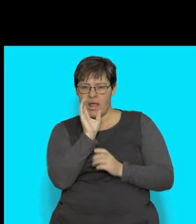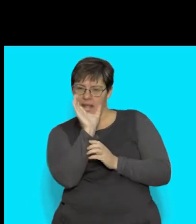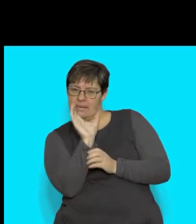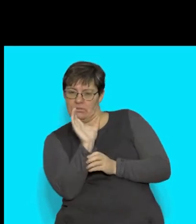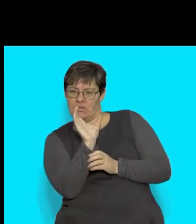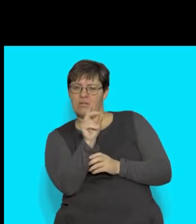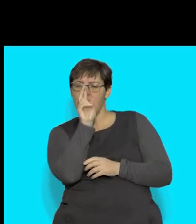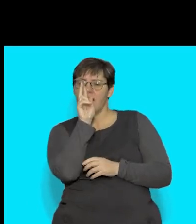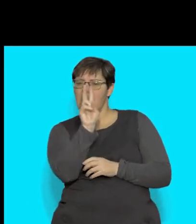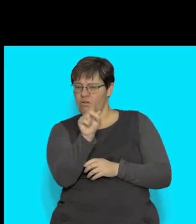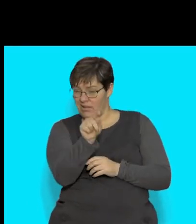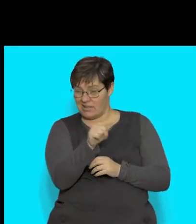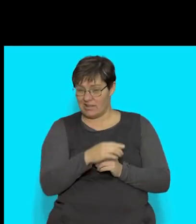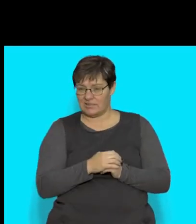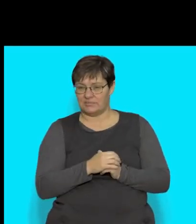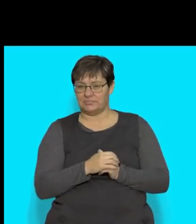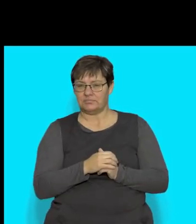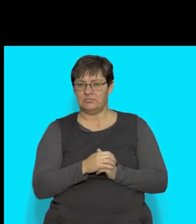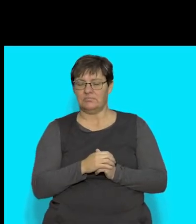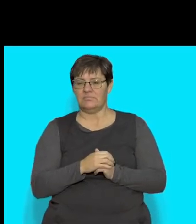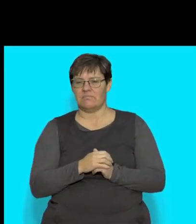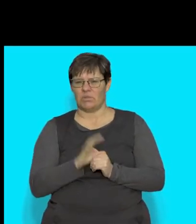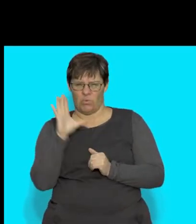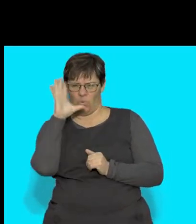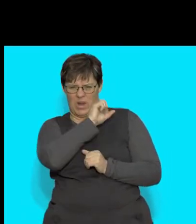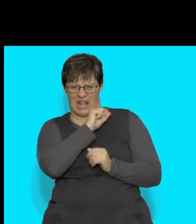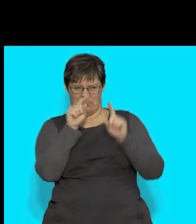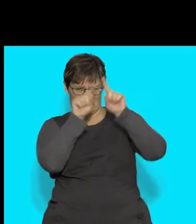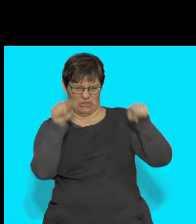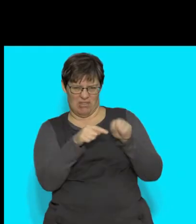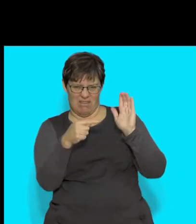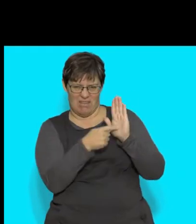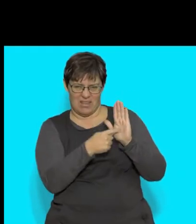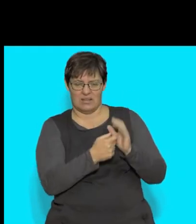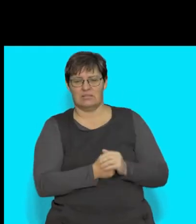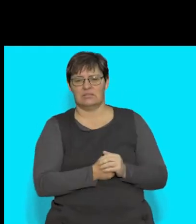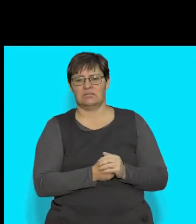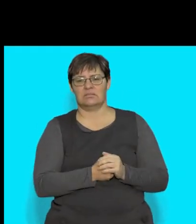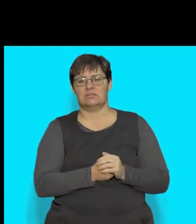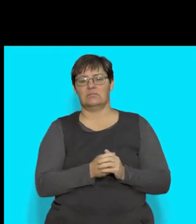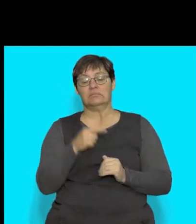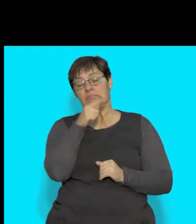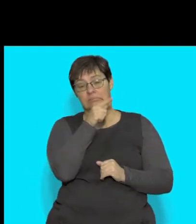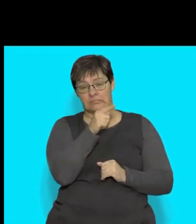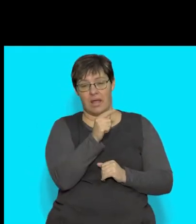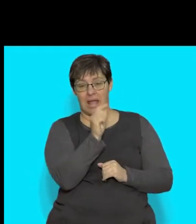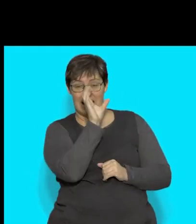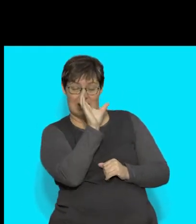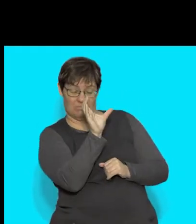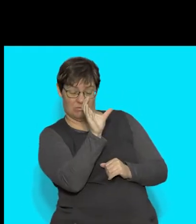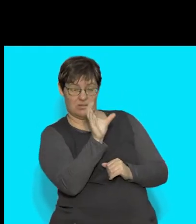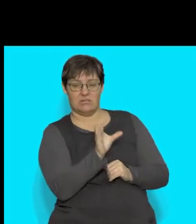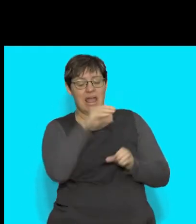at the Bowman's capsule, I want you to have a look at this, all right, really weird diagram over here. The Bowman's